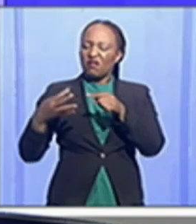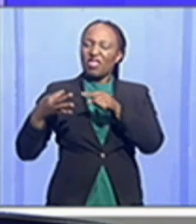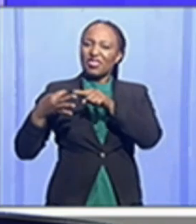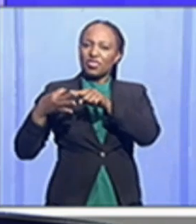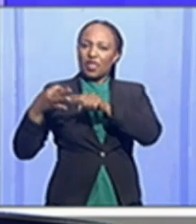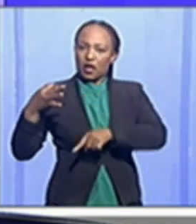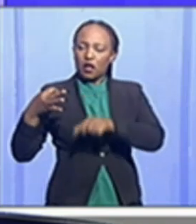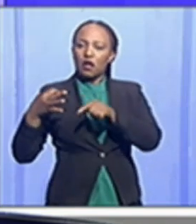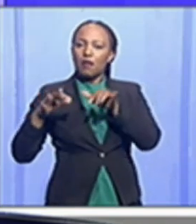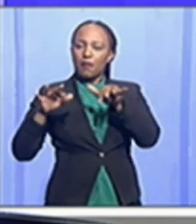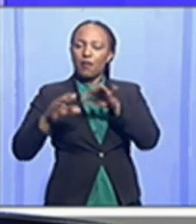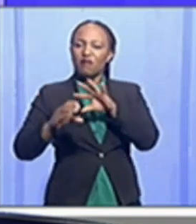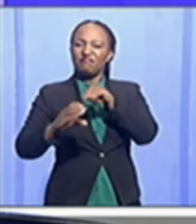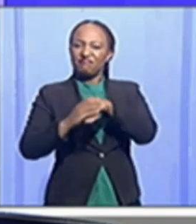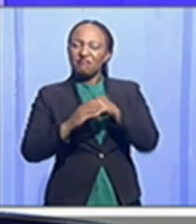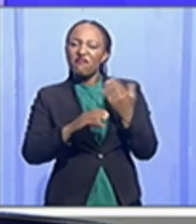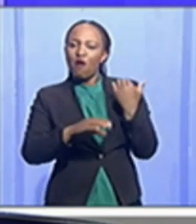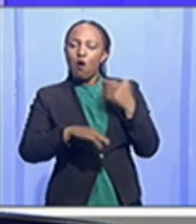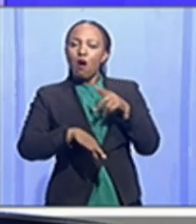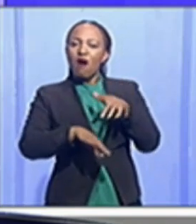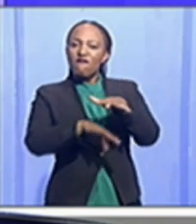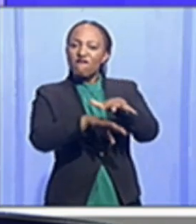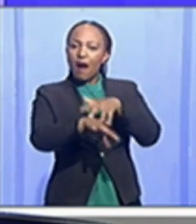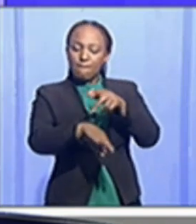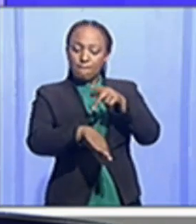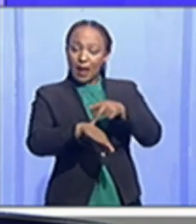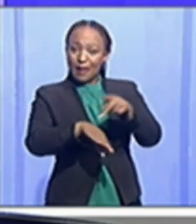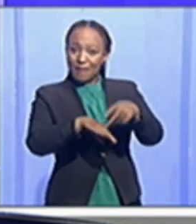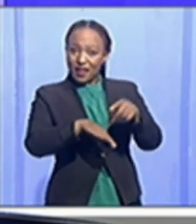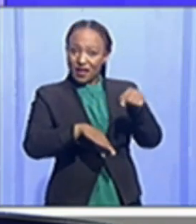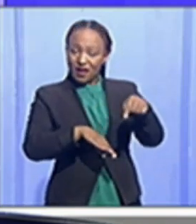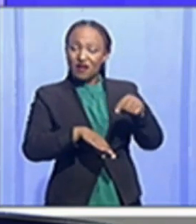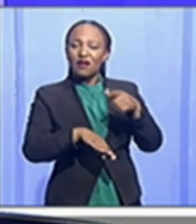Phalaphala. Balatofatšwa ka go utswa $5 tša Amerika tša go balelwa go